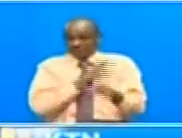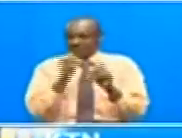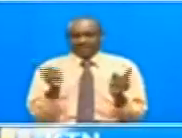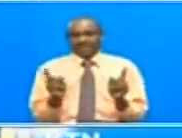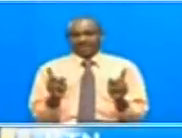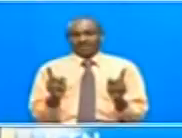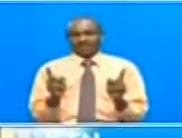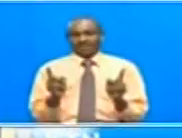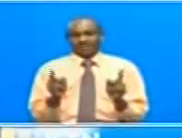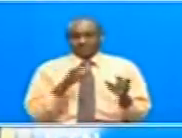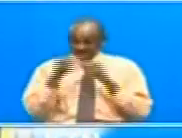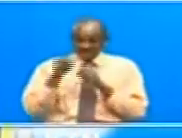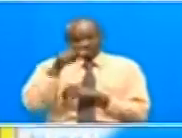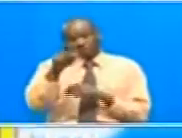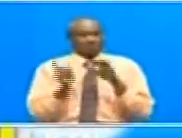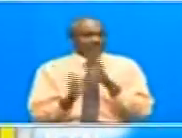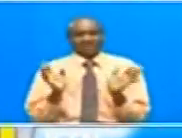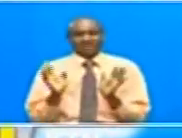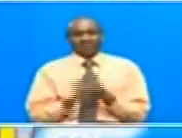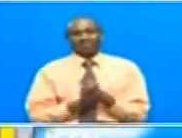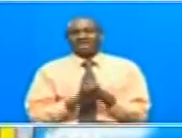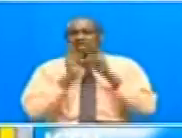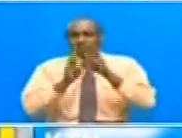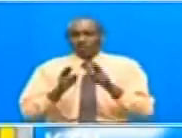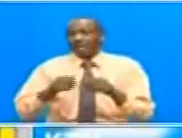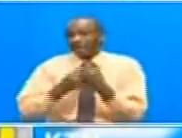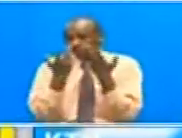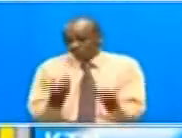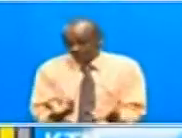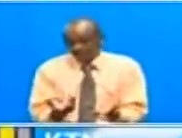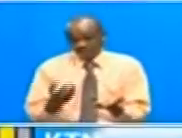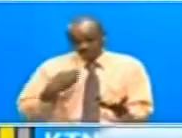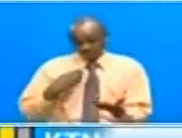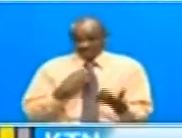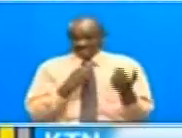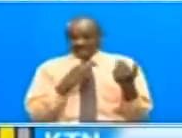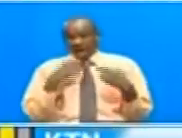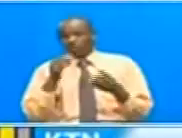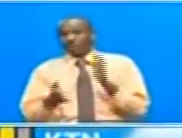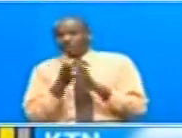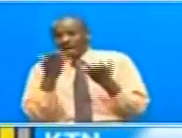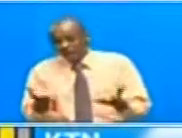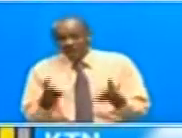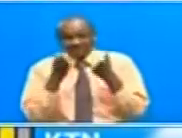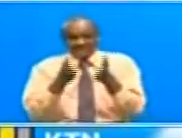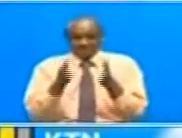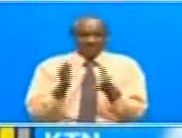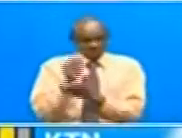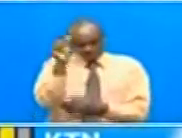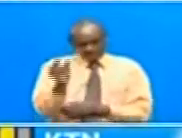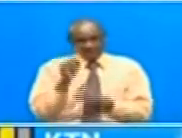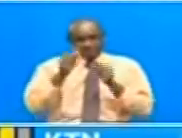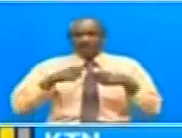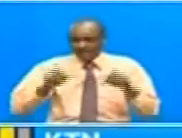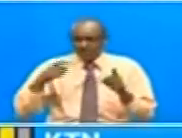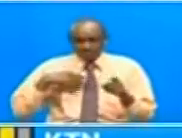capacities managing those ministries. The report was conducted on the pillars of responsiveness and availability of structures that allow